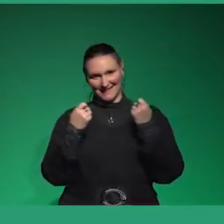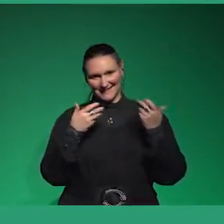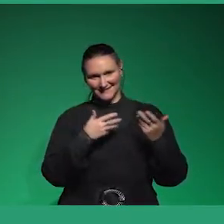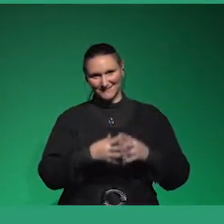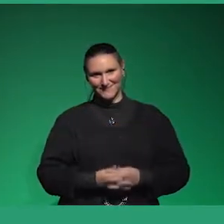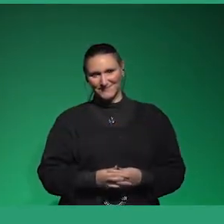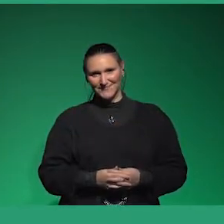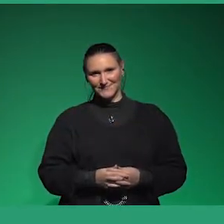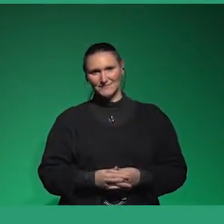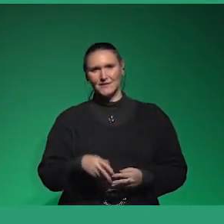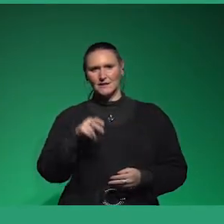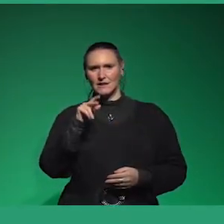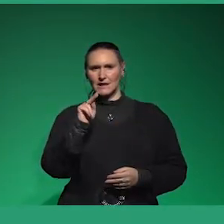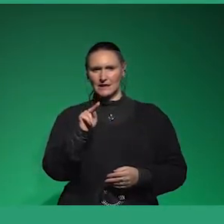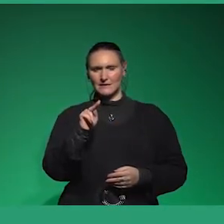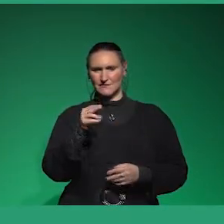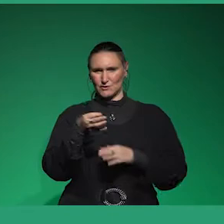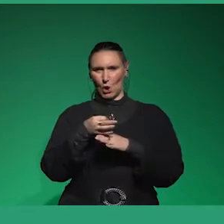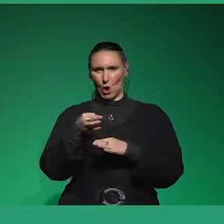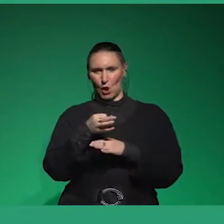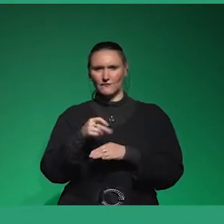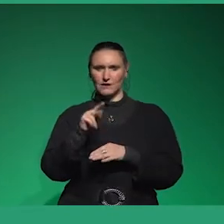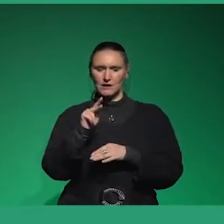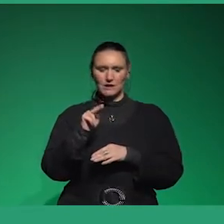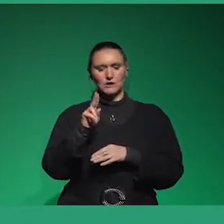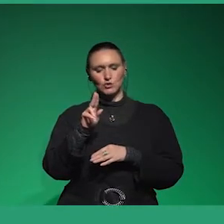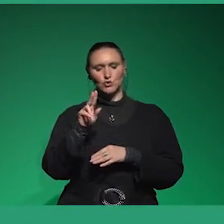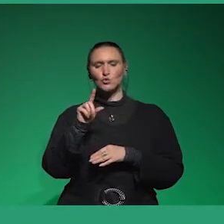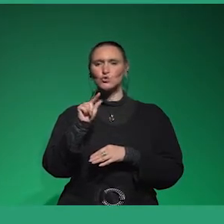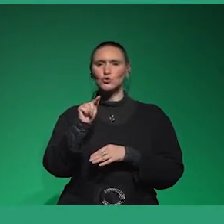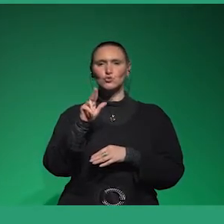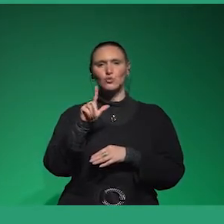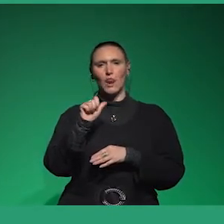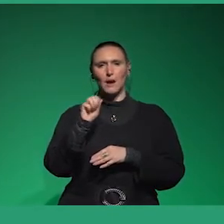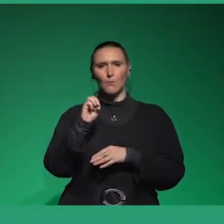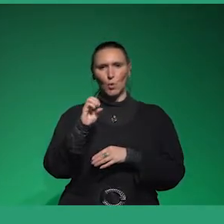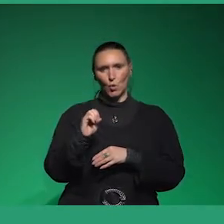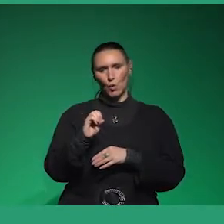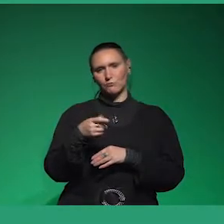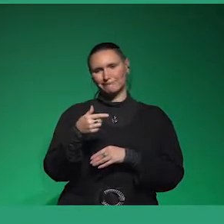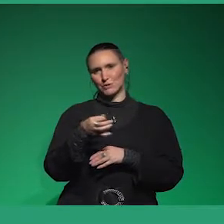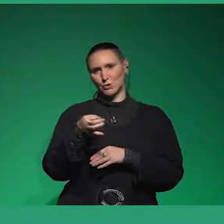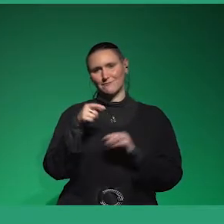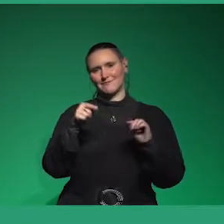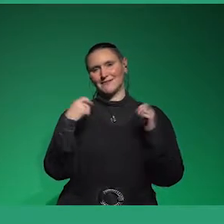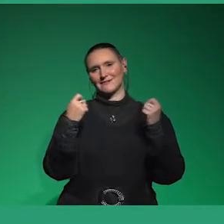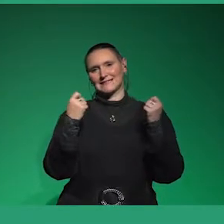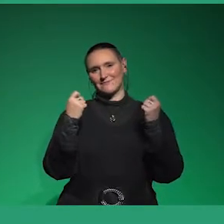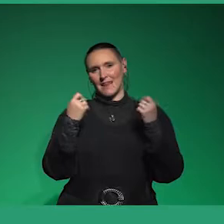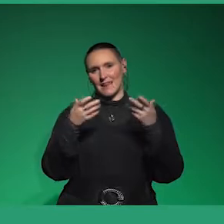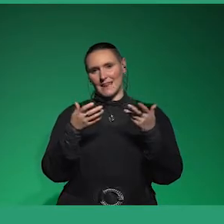Kotolamo in Rimbang Baling area. Apa artinya Kotolamo? Nama tempat. Nama artinya. And we have